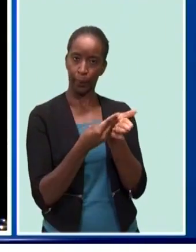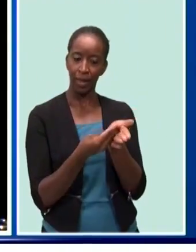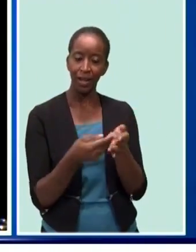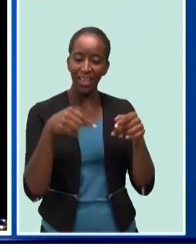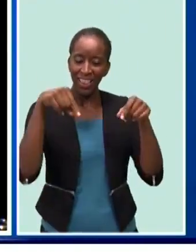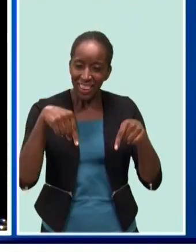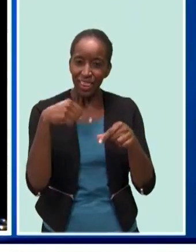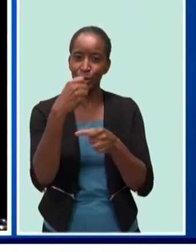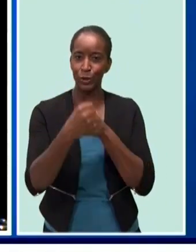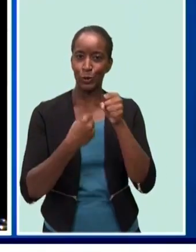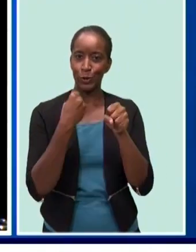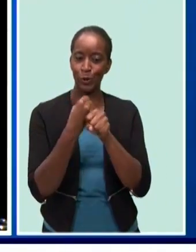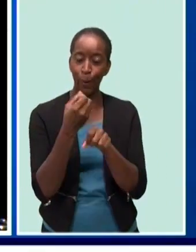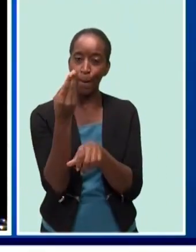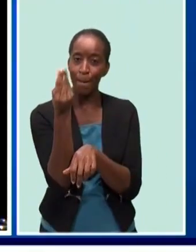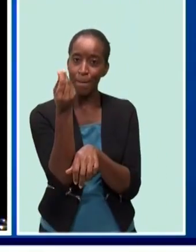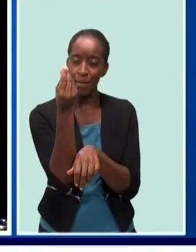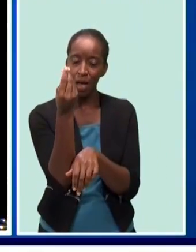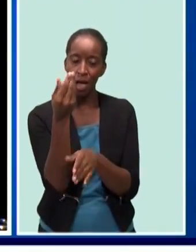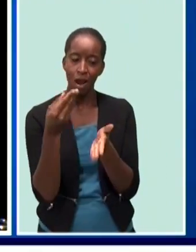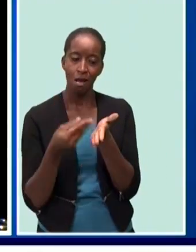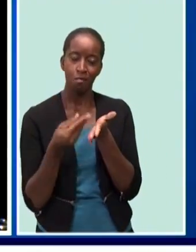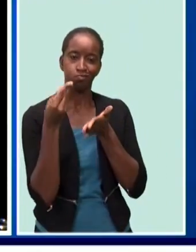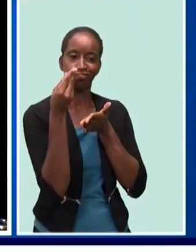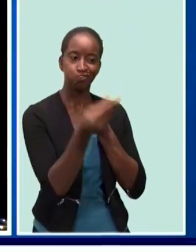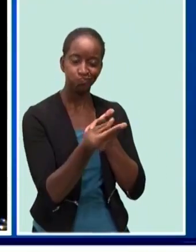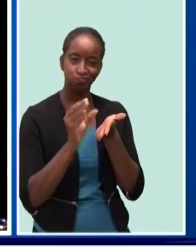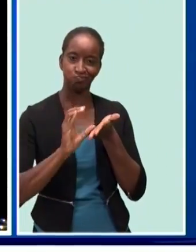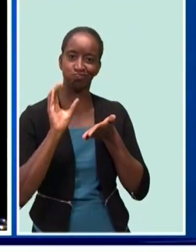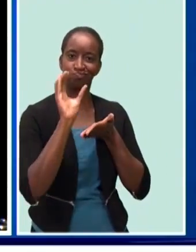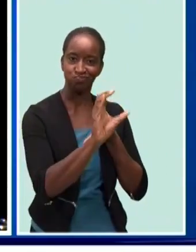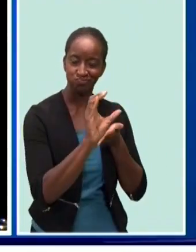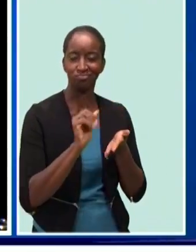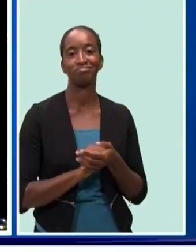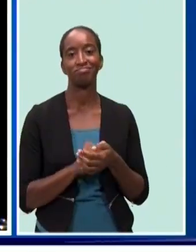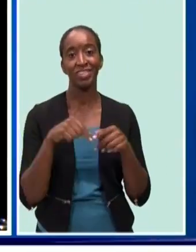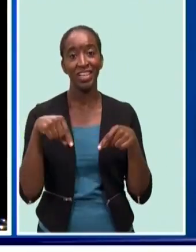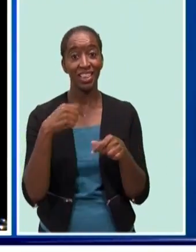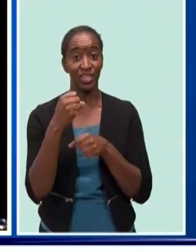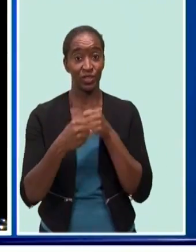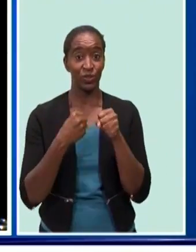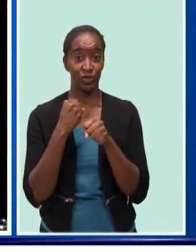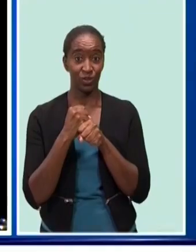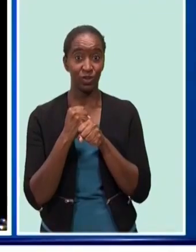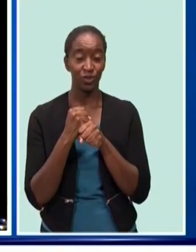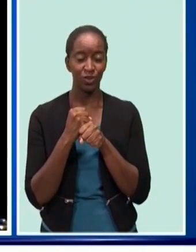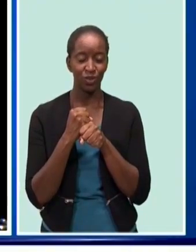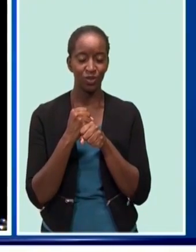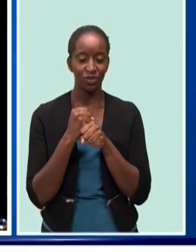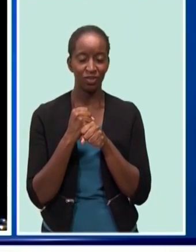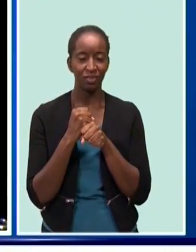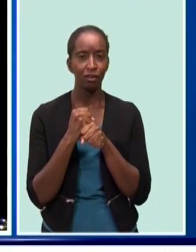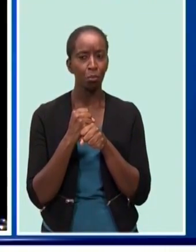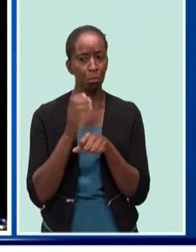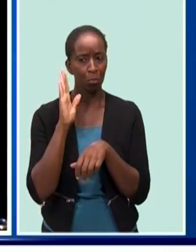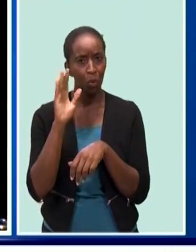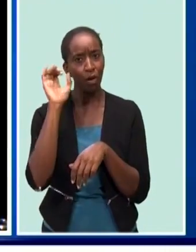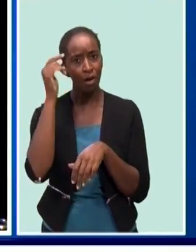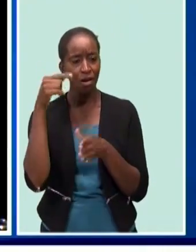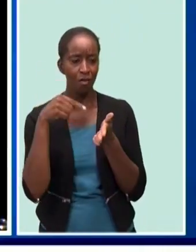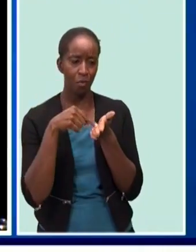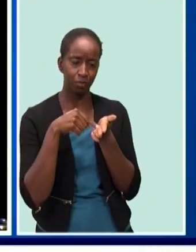8 budget reply discussion. The short term is that people are getting their arrears in cash back this year.